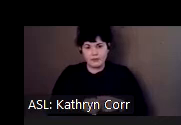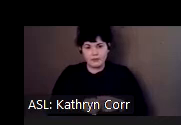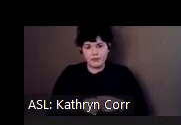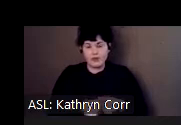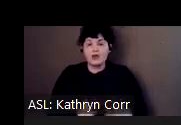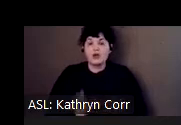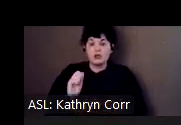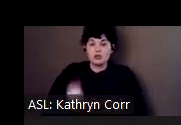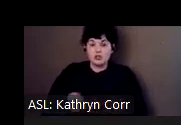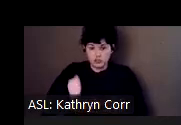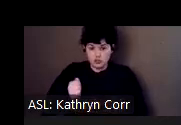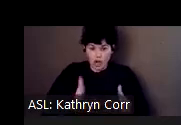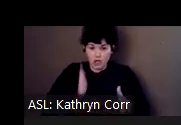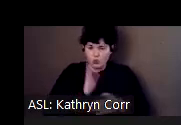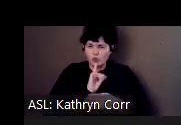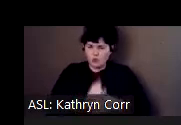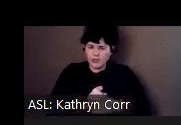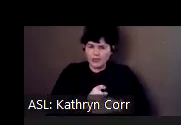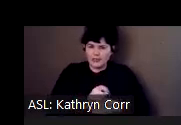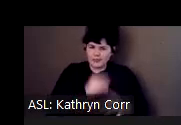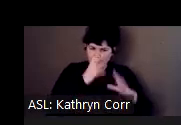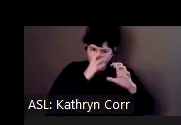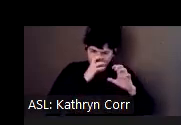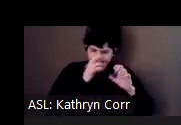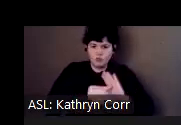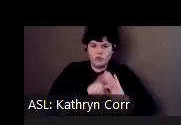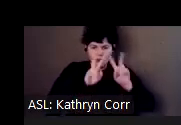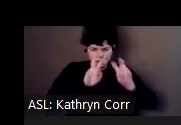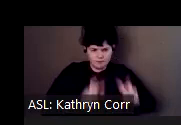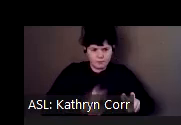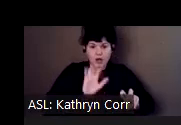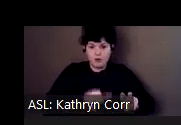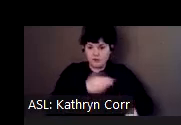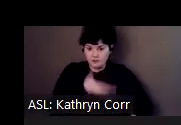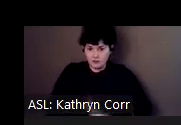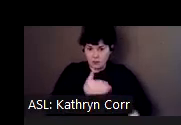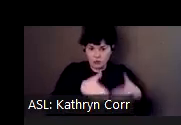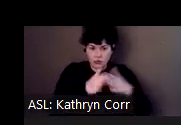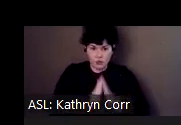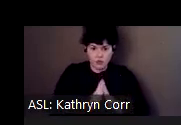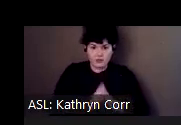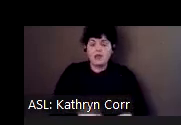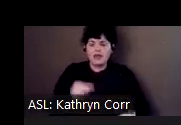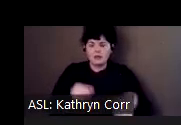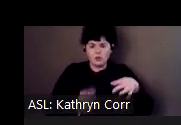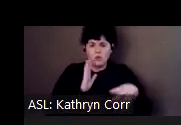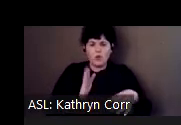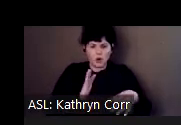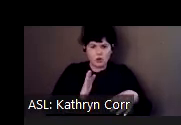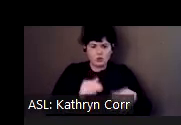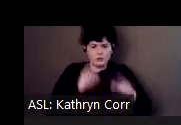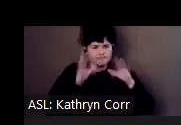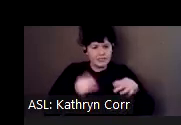extra scrutiny, and the court can consider whether or not the person has benefited from rehabilitative or